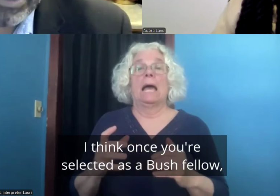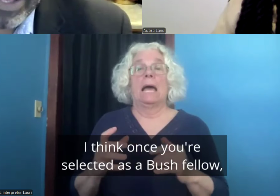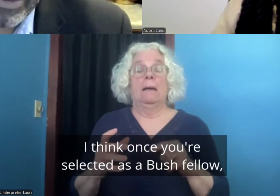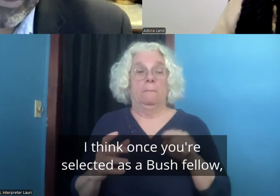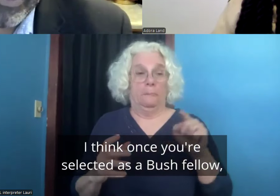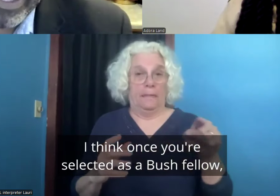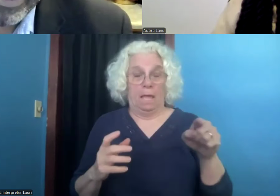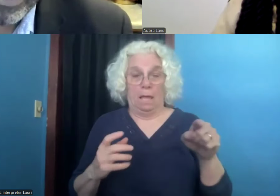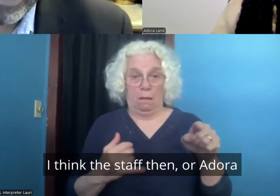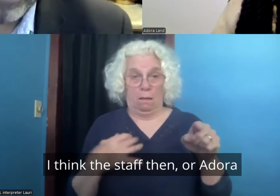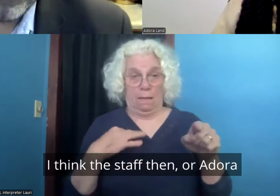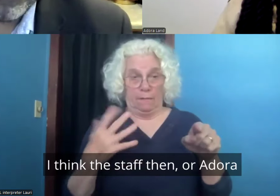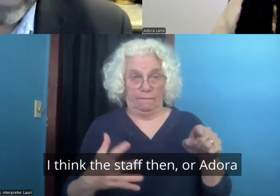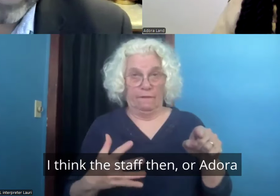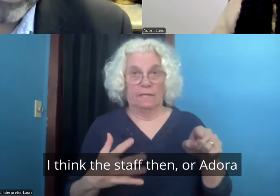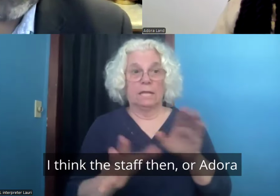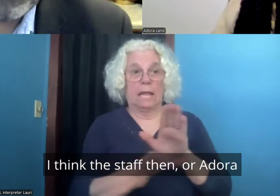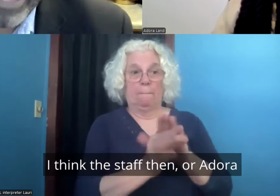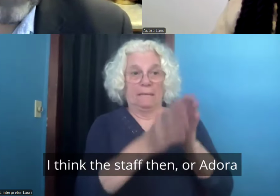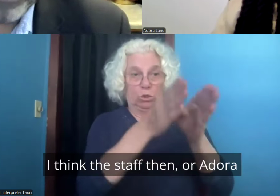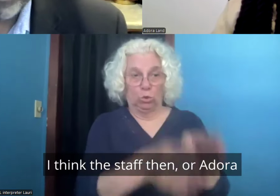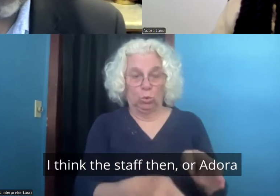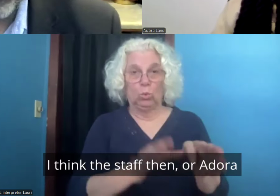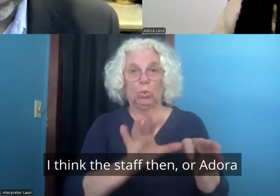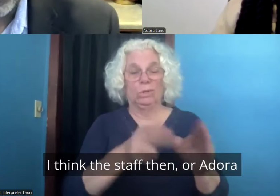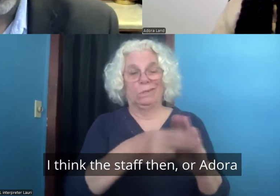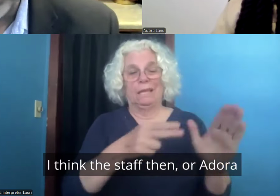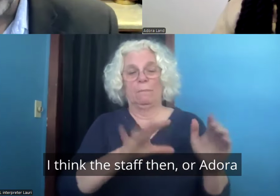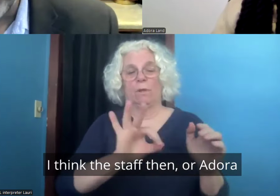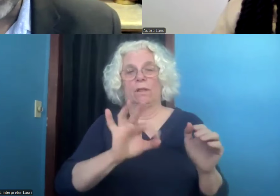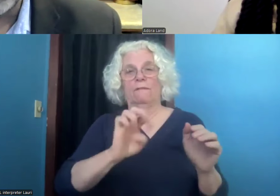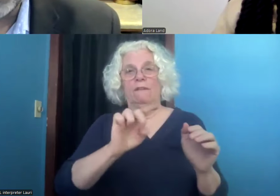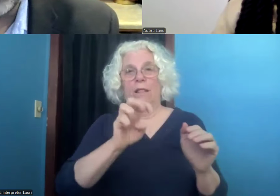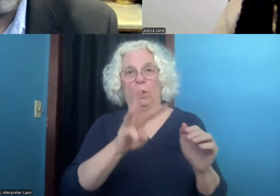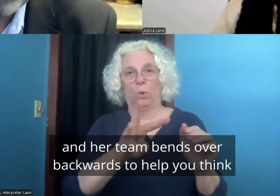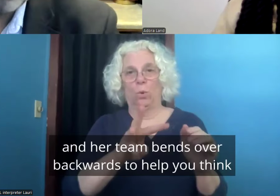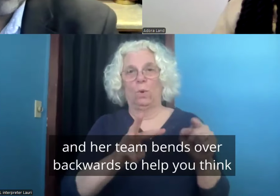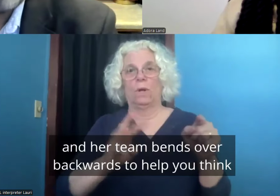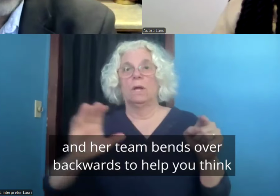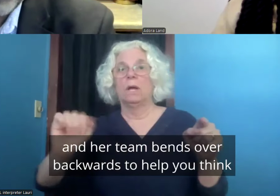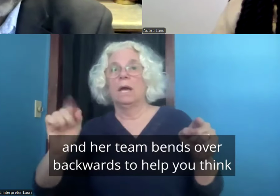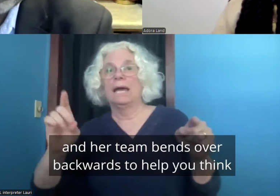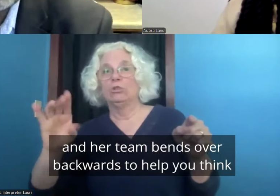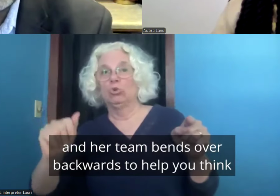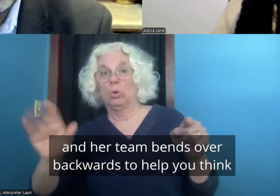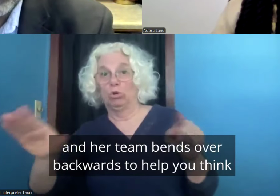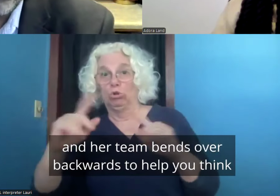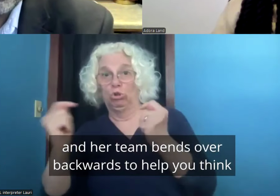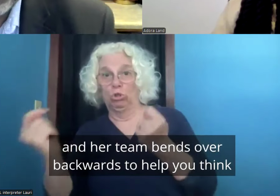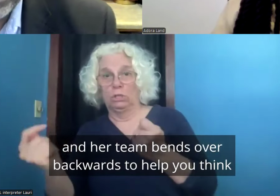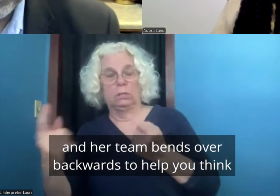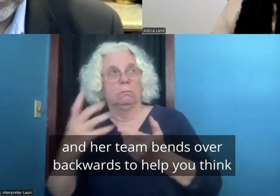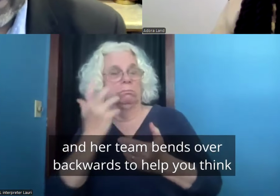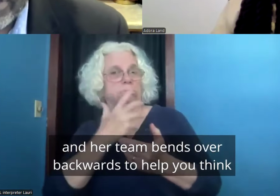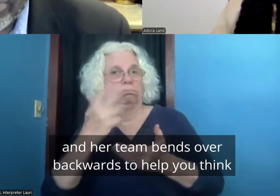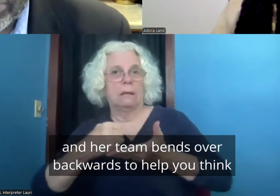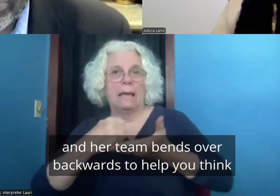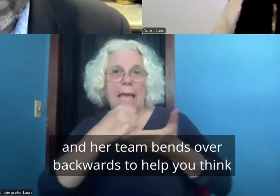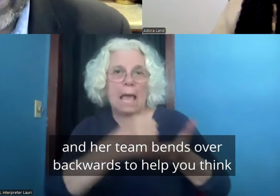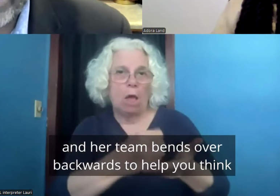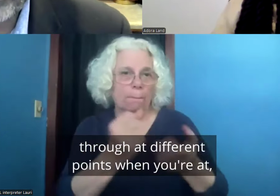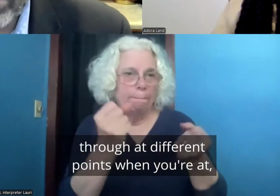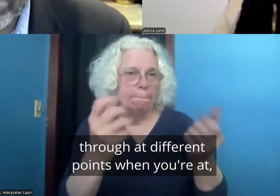Bush Fellow, um, I think the staff then or Adora and her team bends over backwards to help